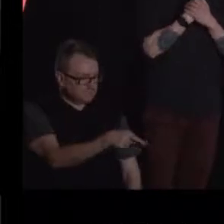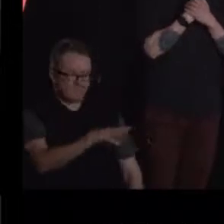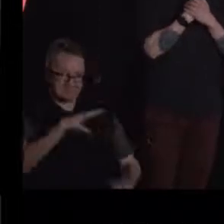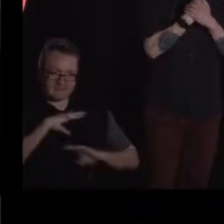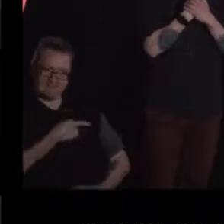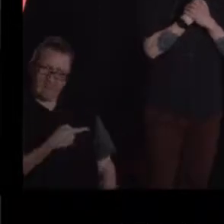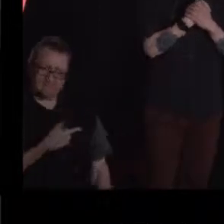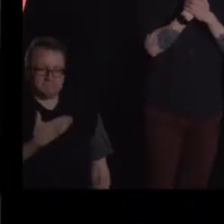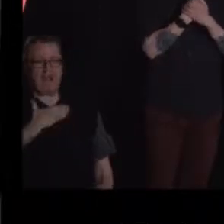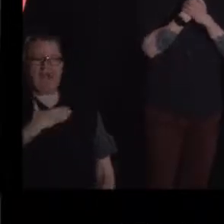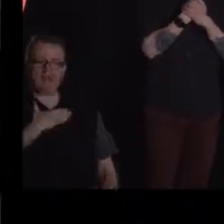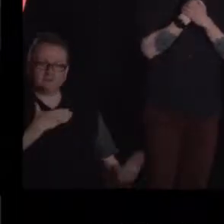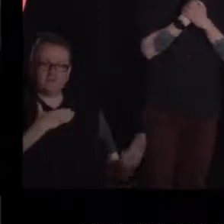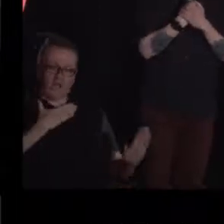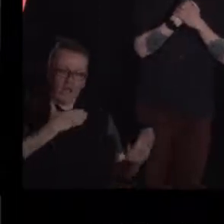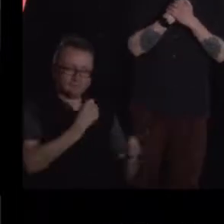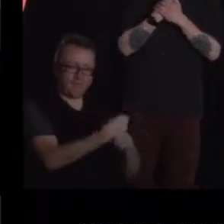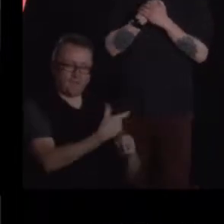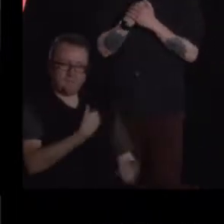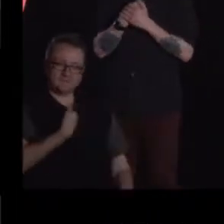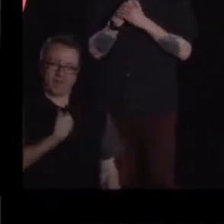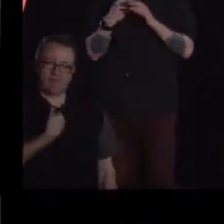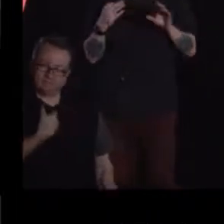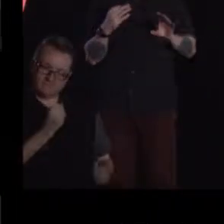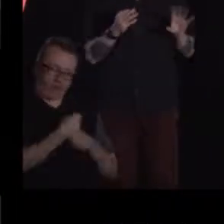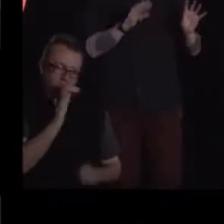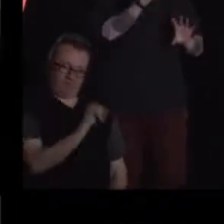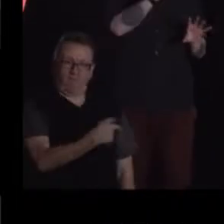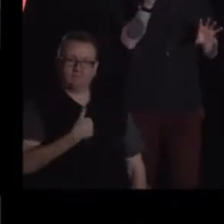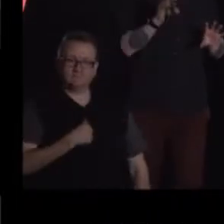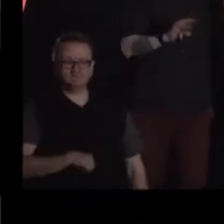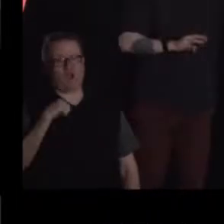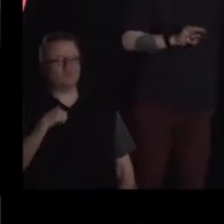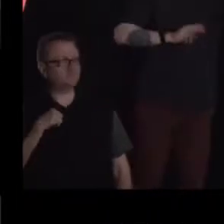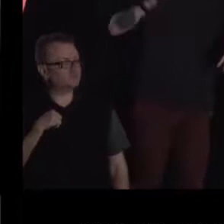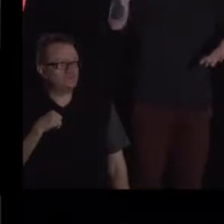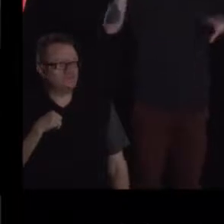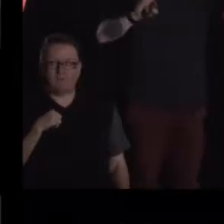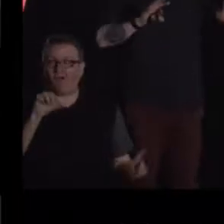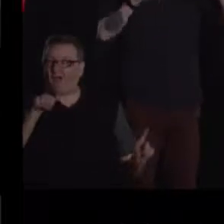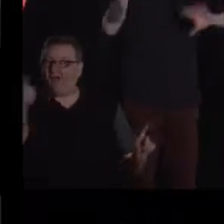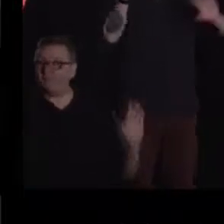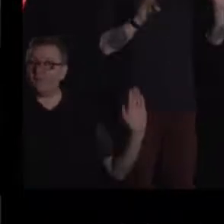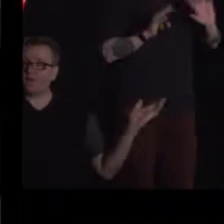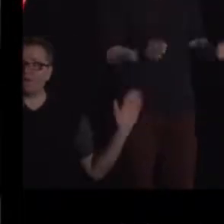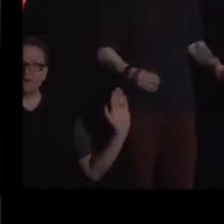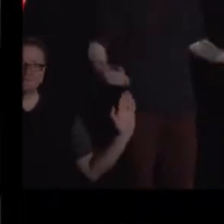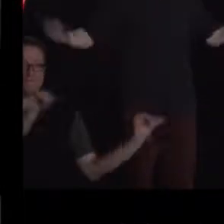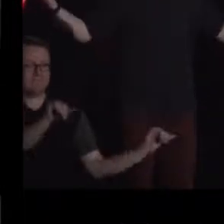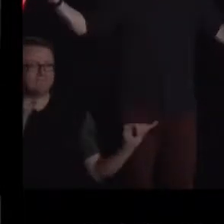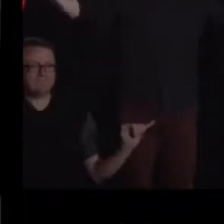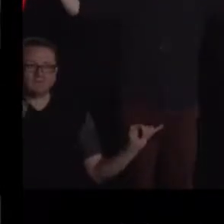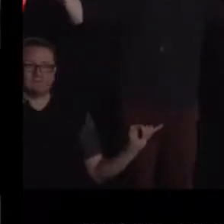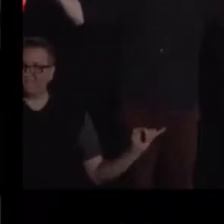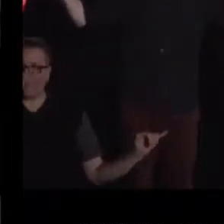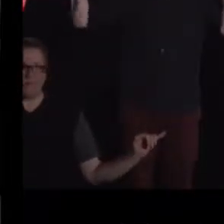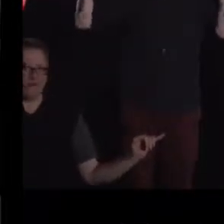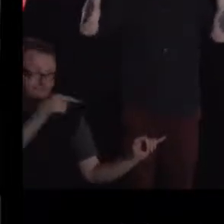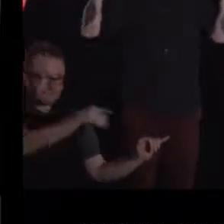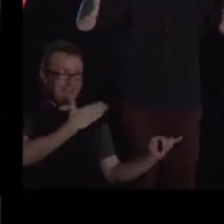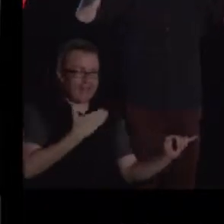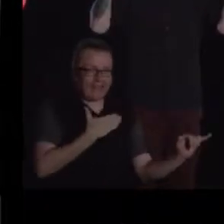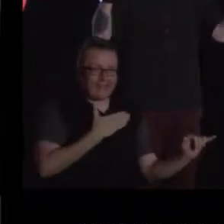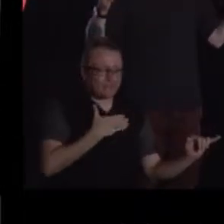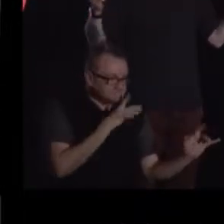with it. It's mine, you know? I've made it. And it may or may not stand up to other similar things or whatever, but who cares about